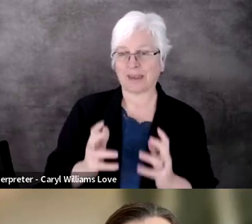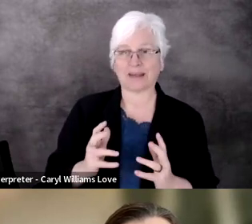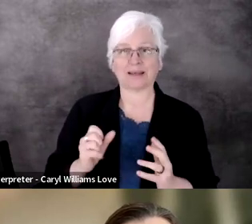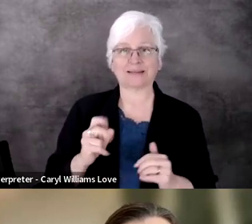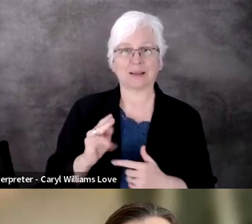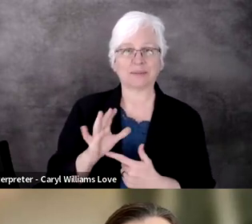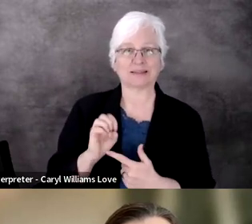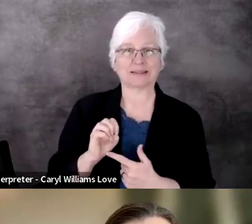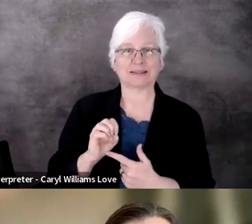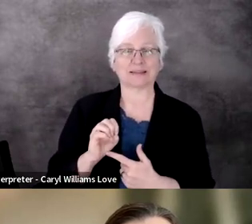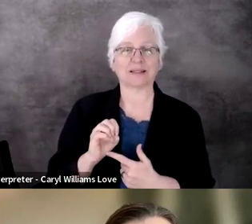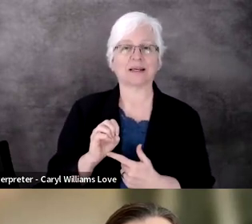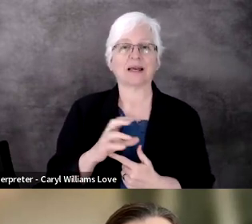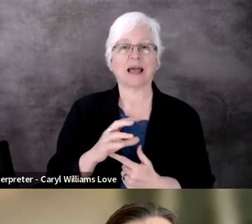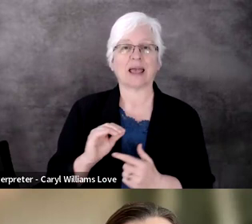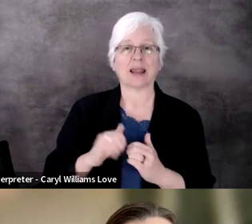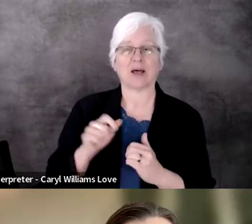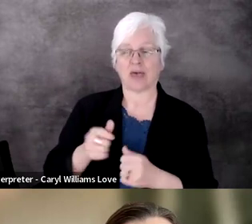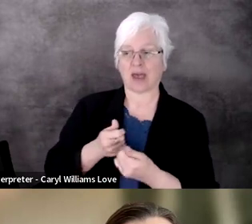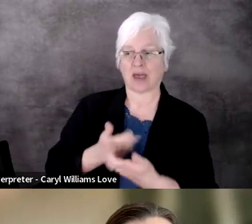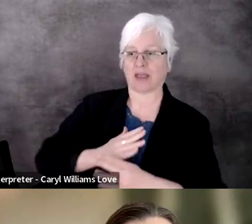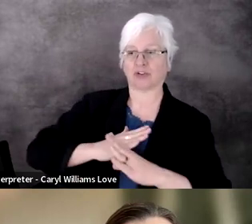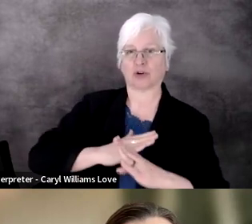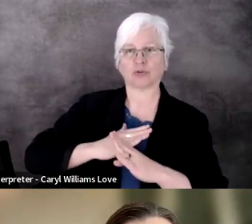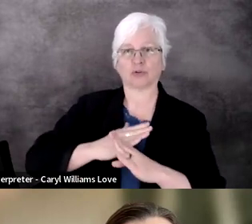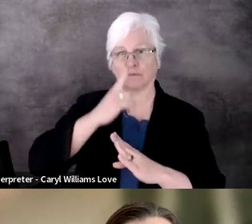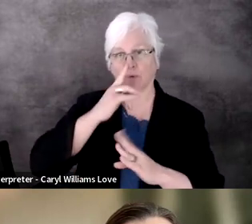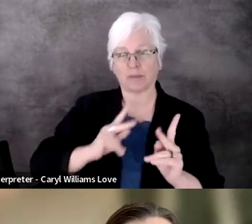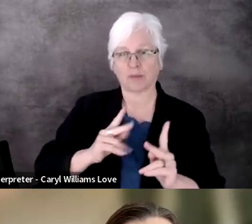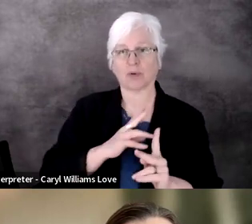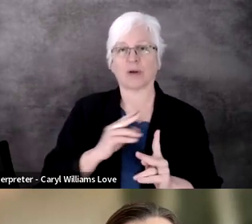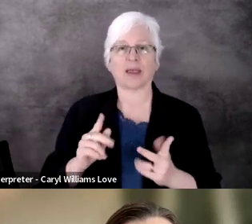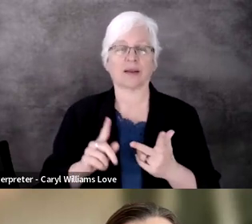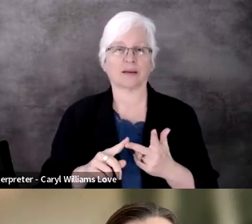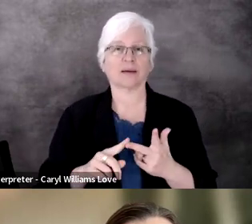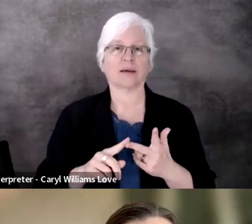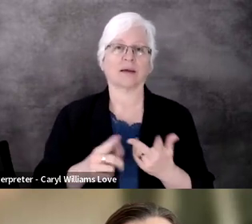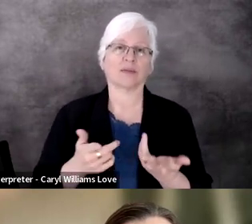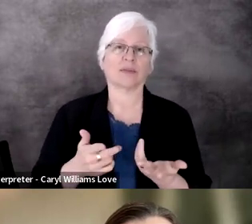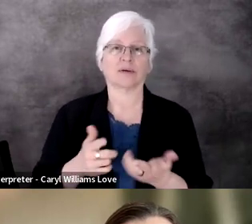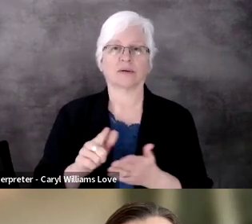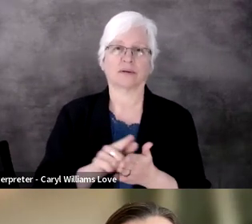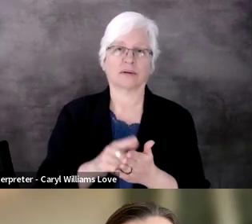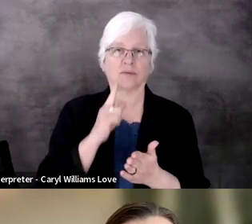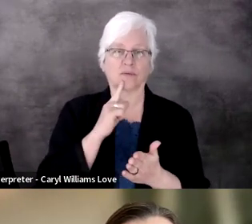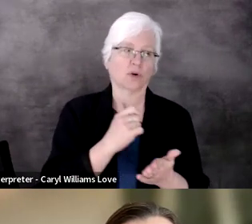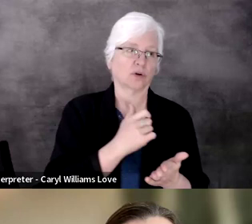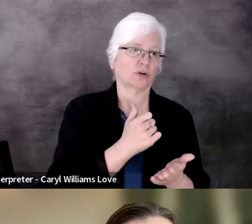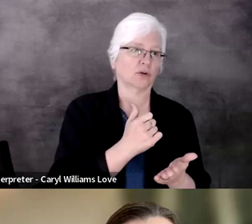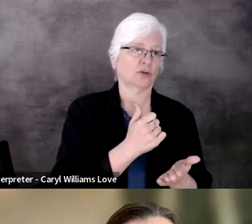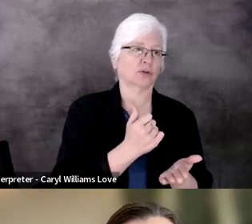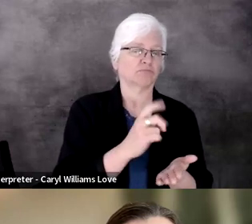to and how that introduces barriers to folks, as well as the lethality, obviously, of drugs compared to when folks are not